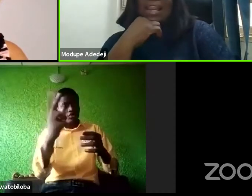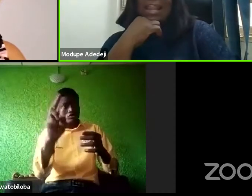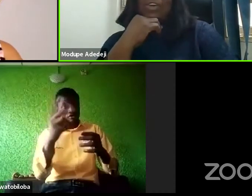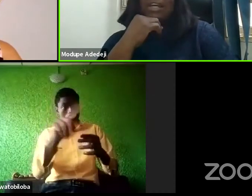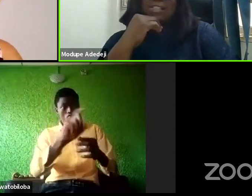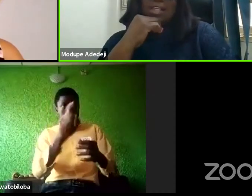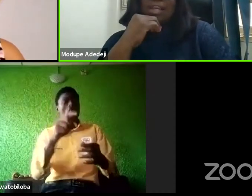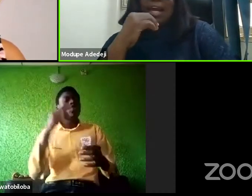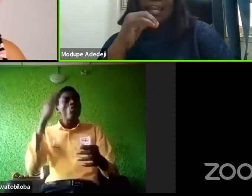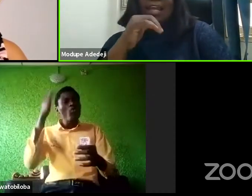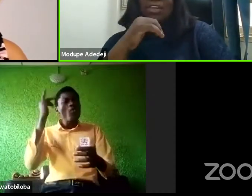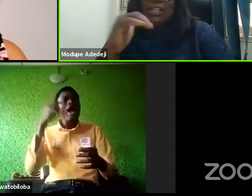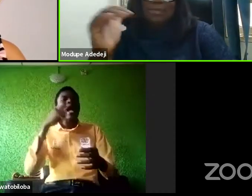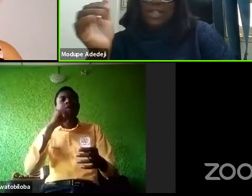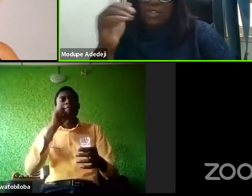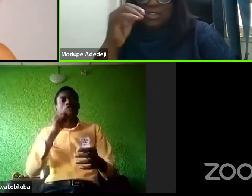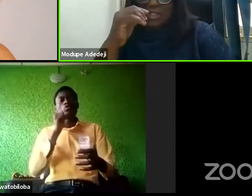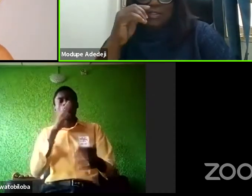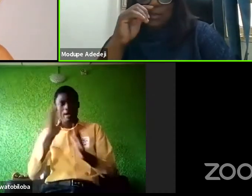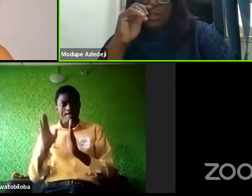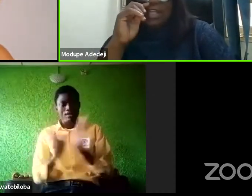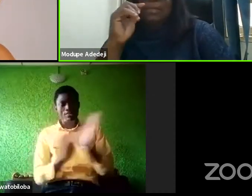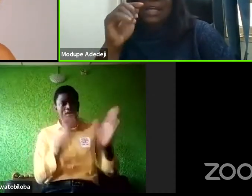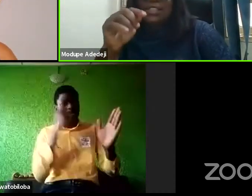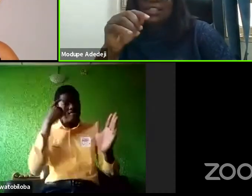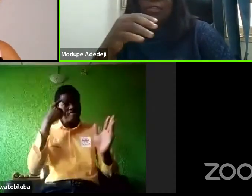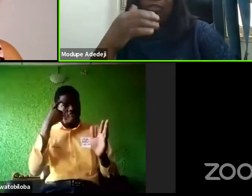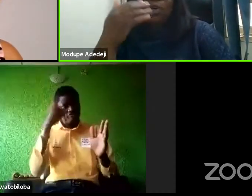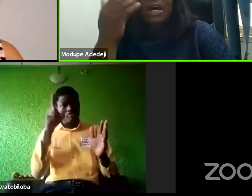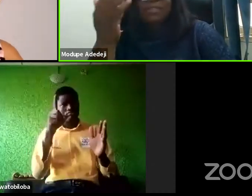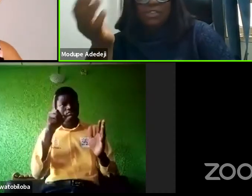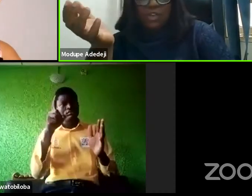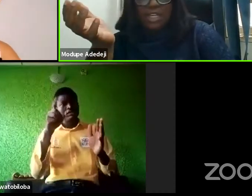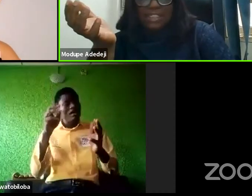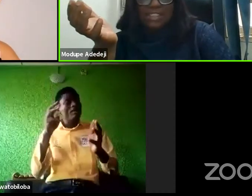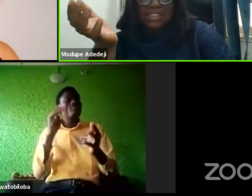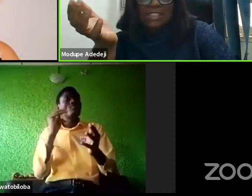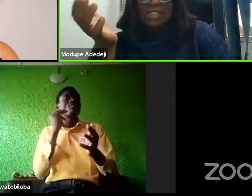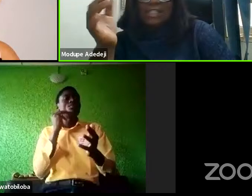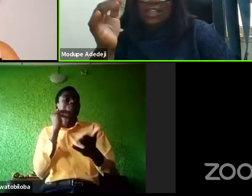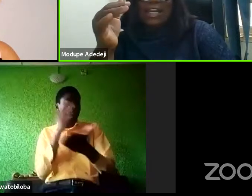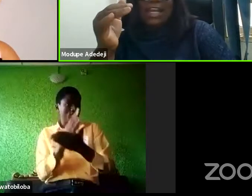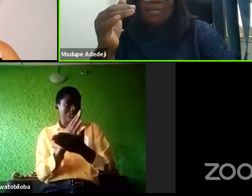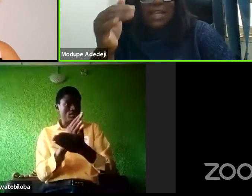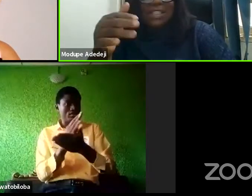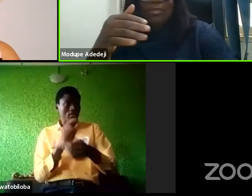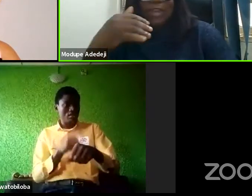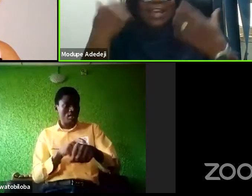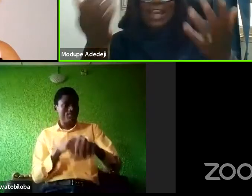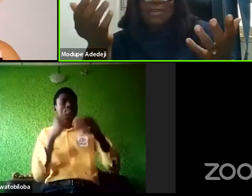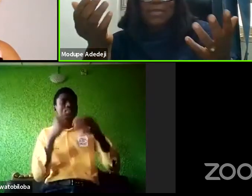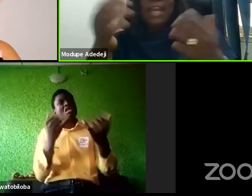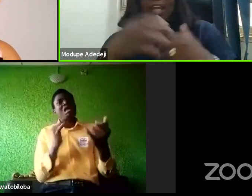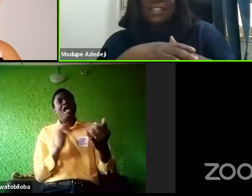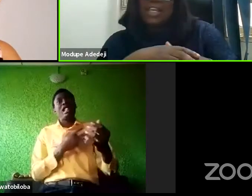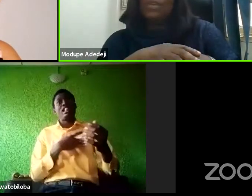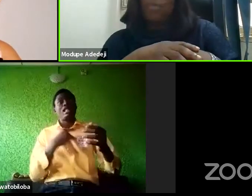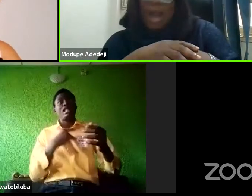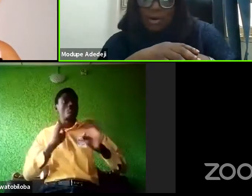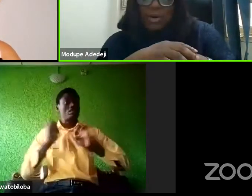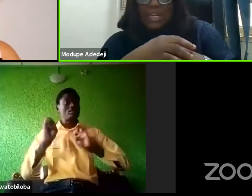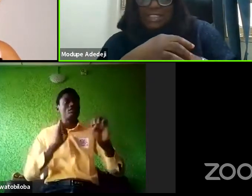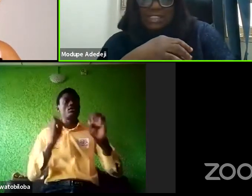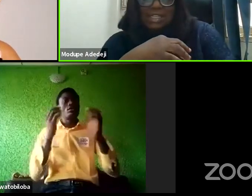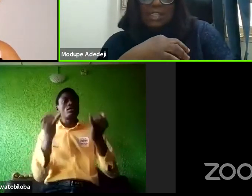So I like your expressions, Imagine if you don't have this knowledge. You cannot imagine if you are hearing me and you are